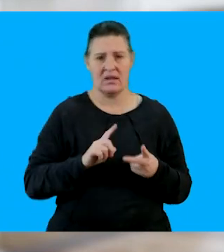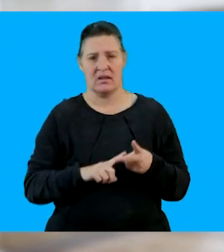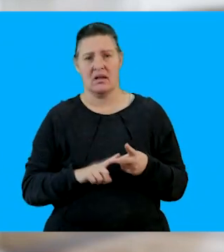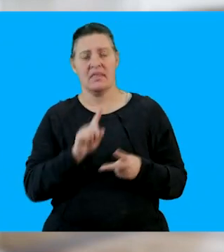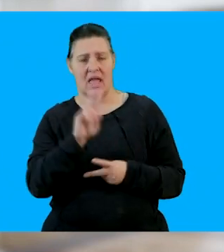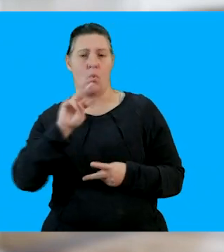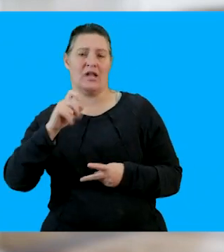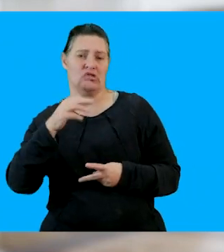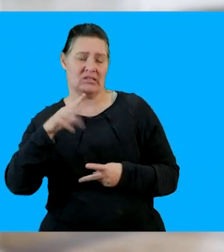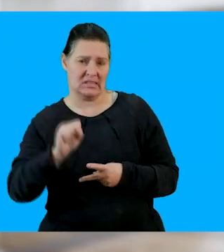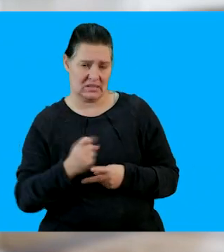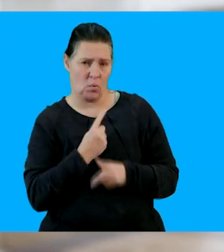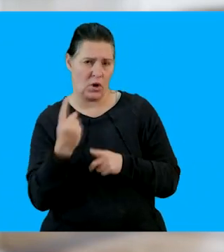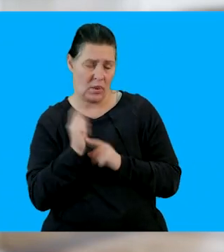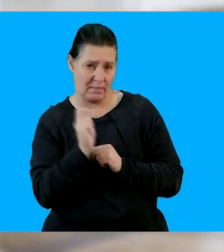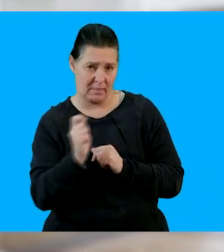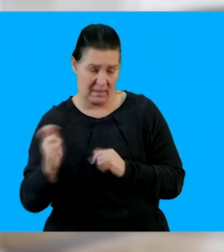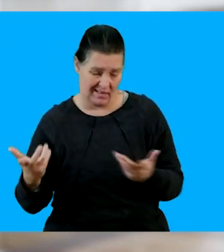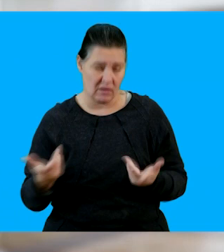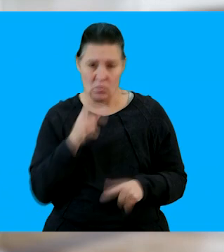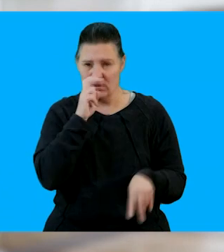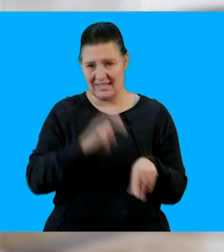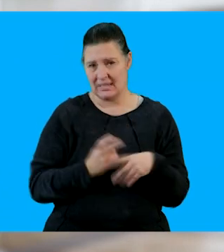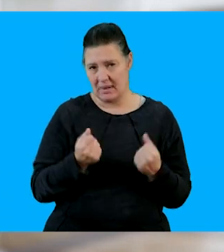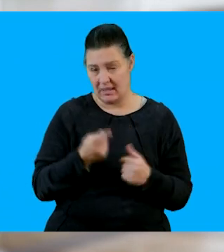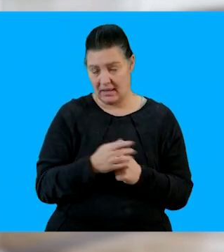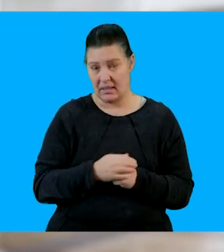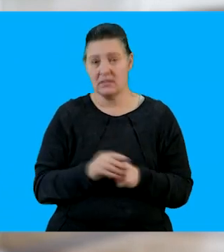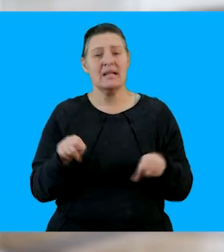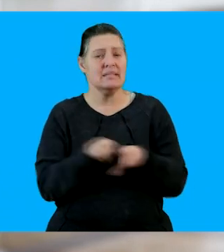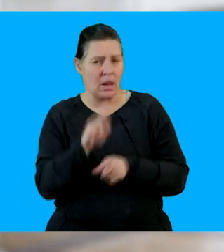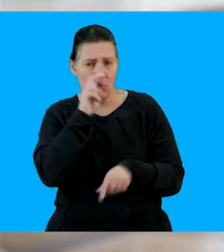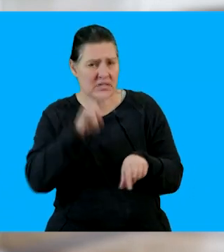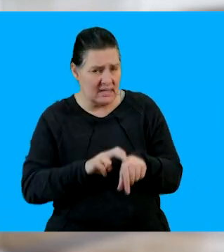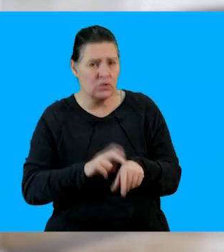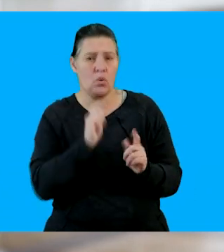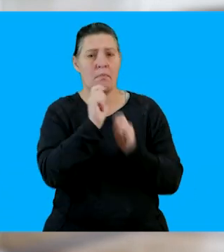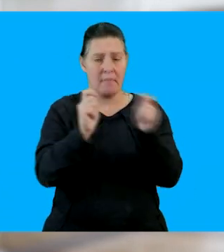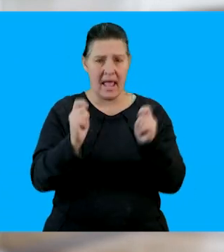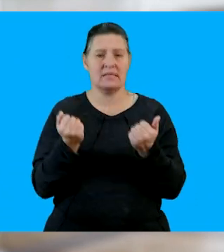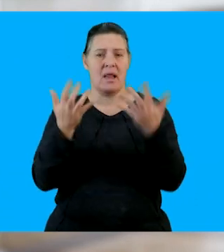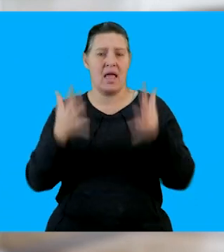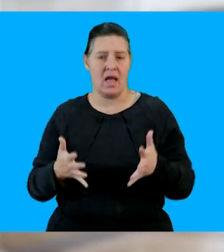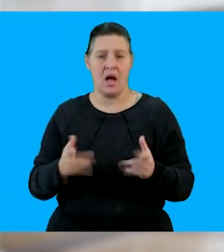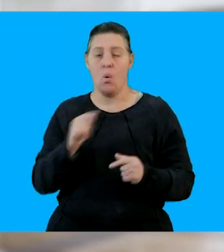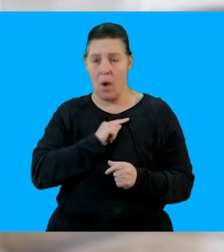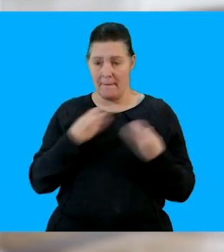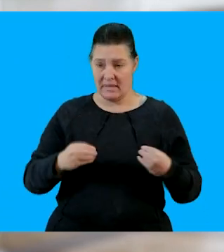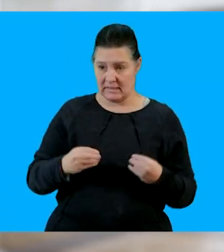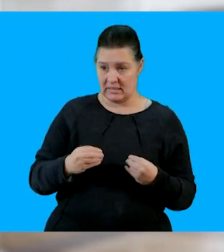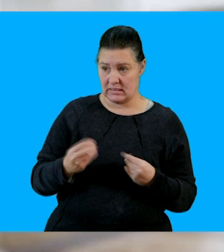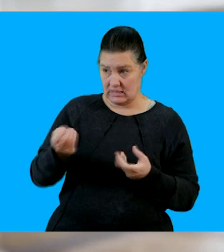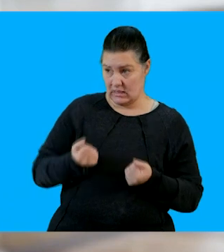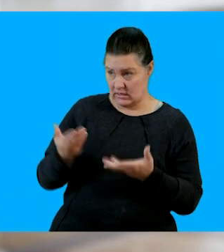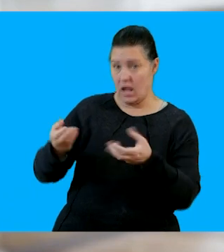terms of their wages. So obviously, you're going to need money for that. And you're also going to need money to pay the suppliers who will be supplying a